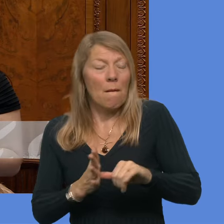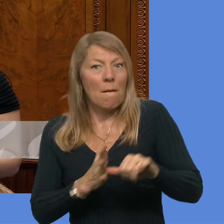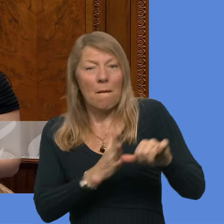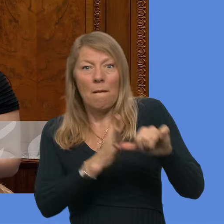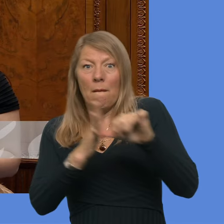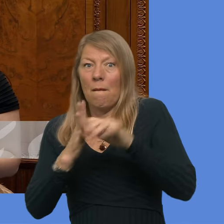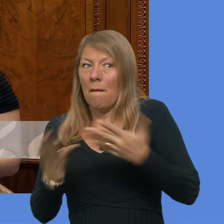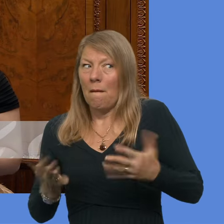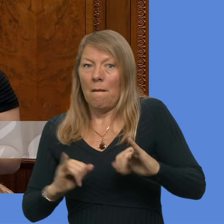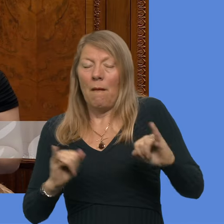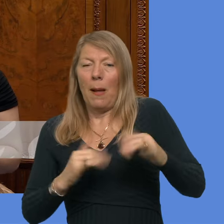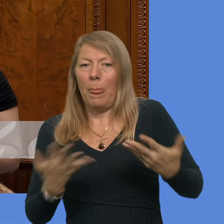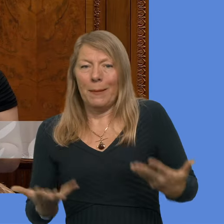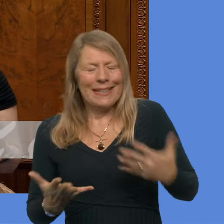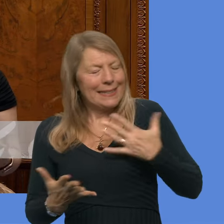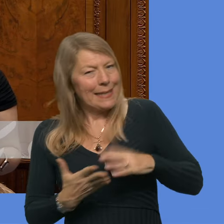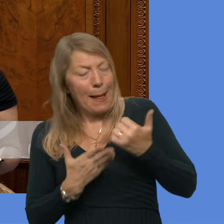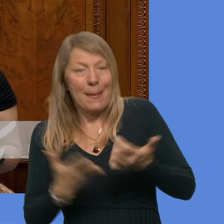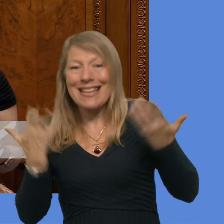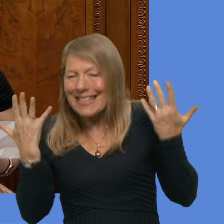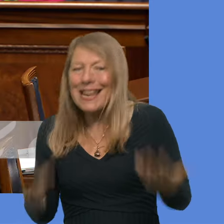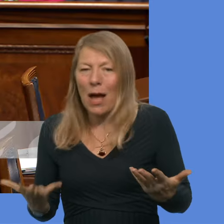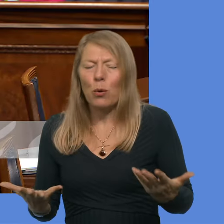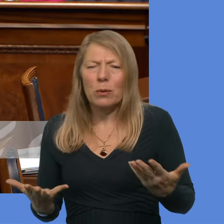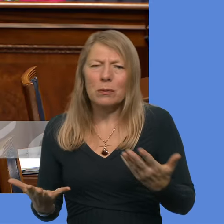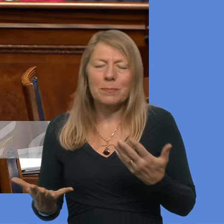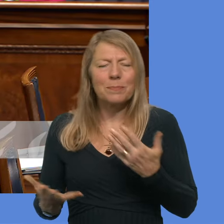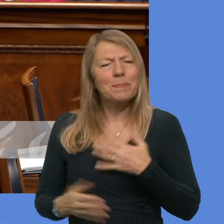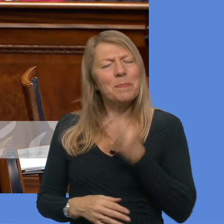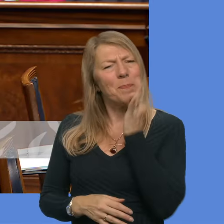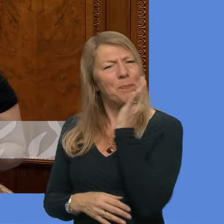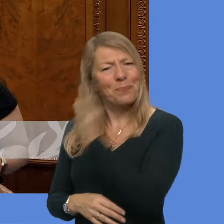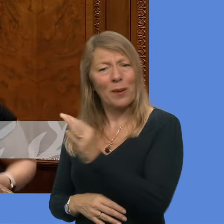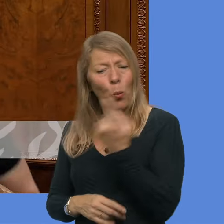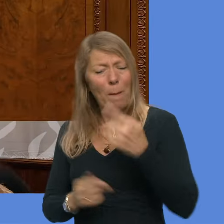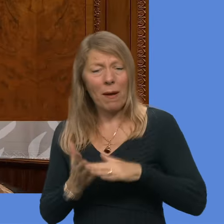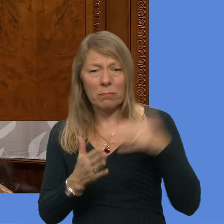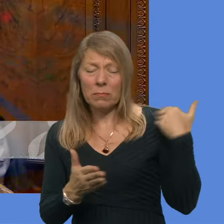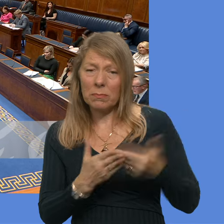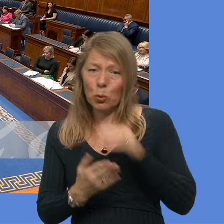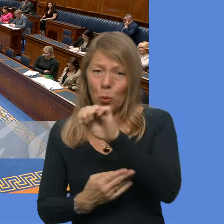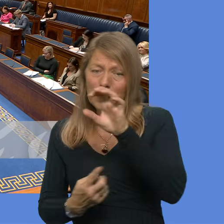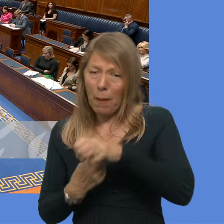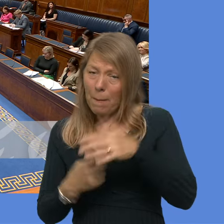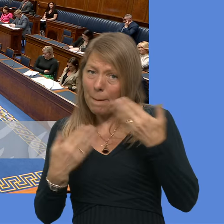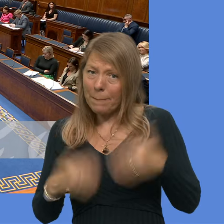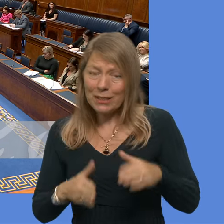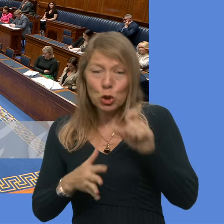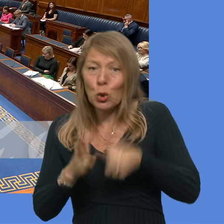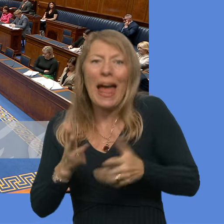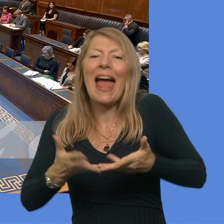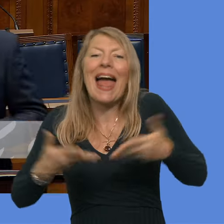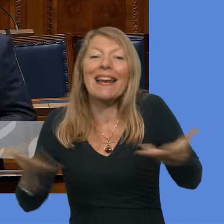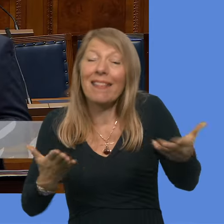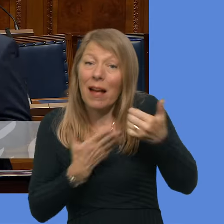this. But what steps or immediate actions has your department taken since last month to support this sector? Minister, some which I've just